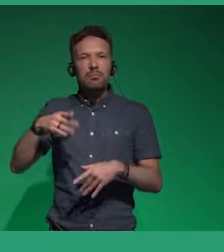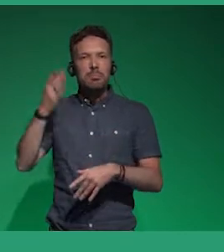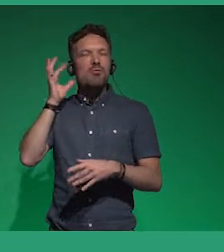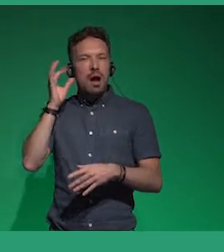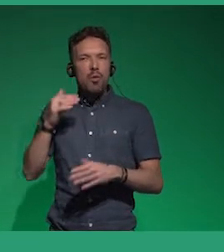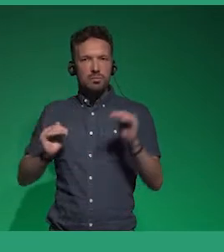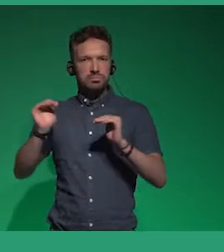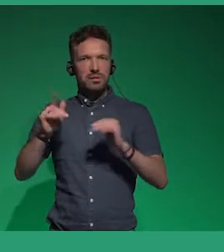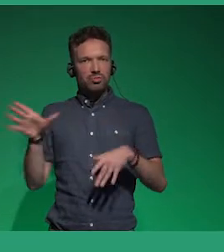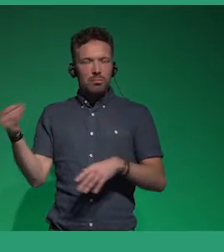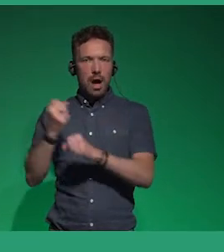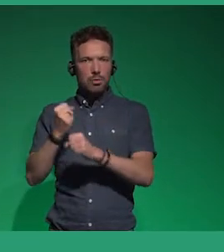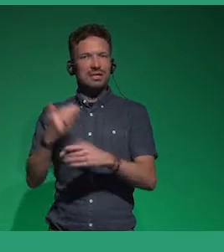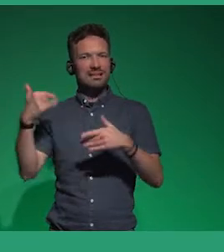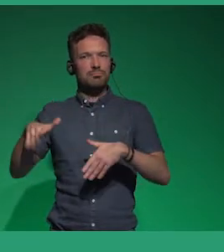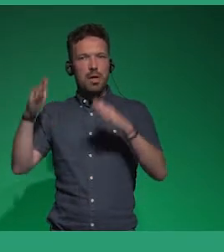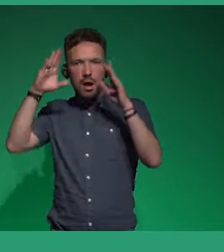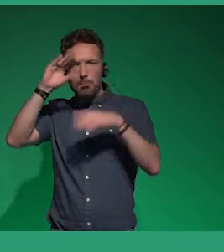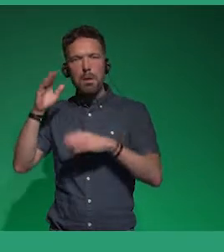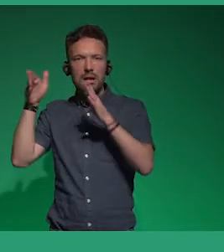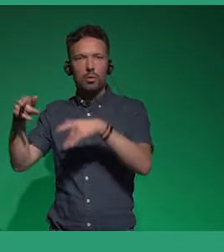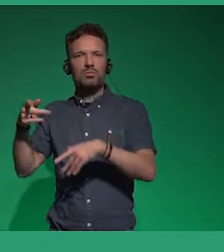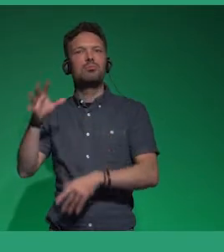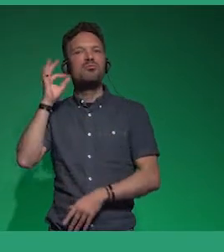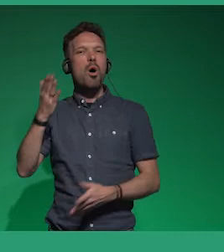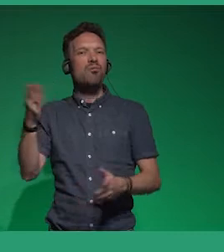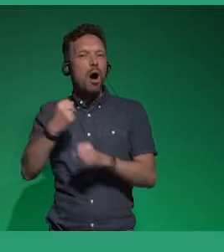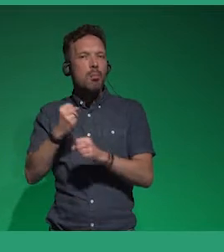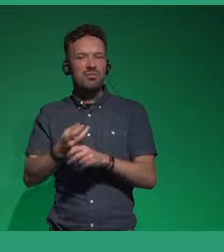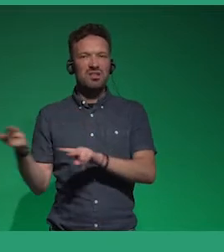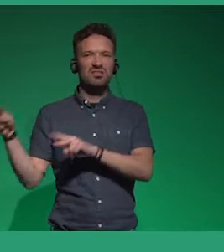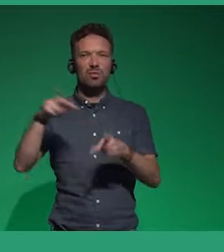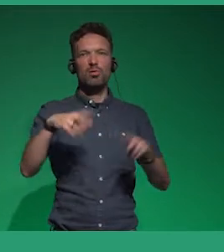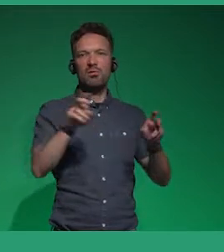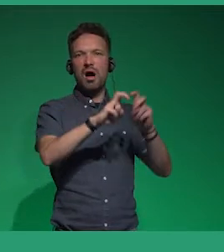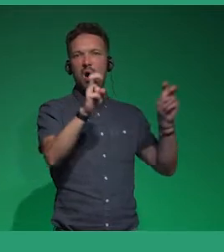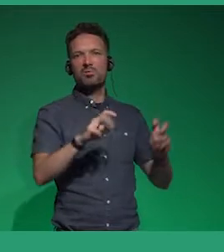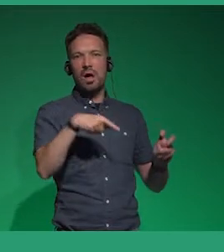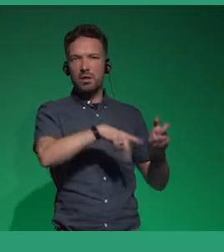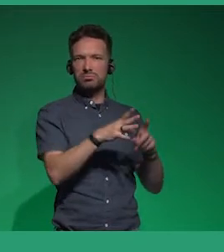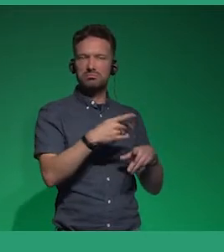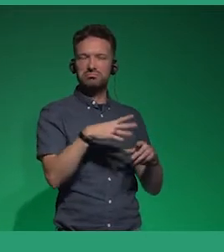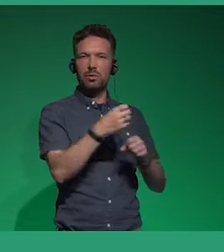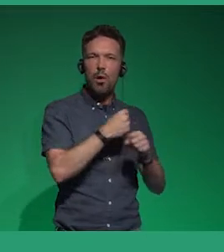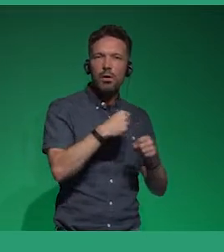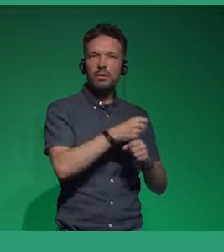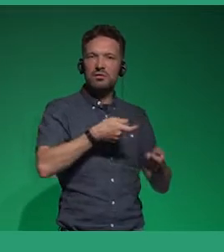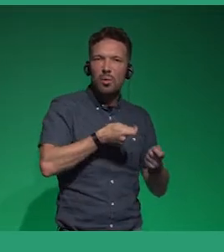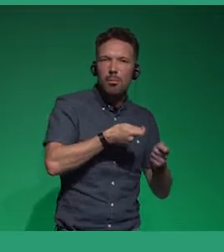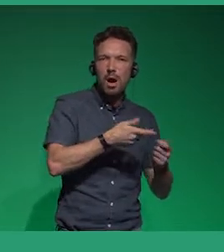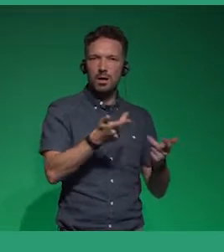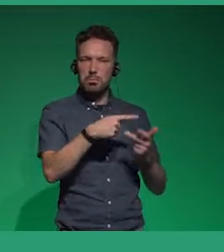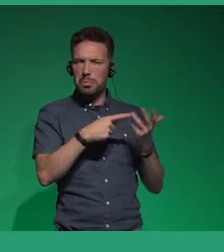Also, more generally, we found that access to benefits is unequally distributed. So